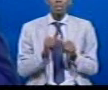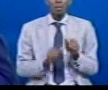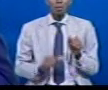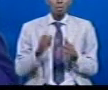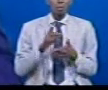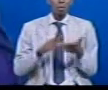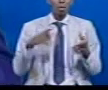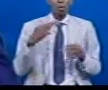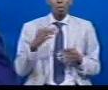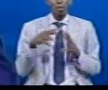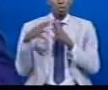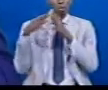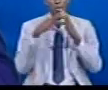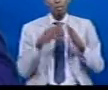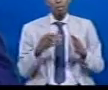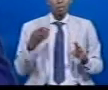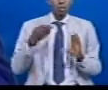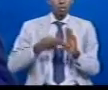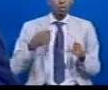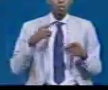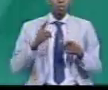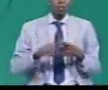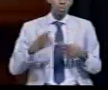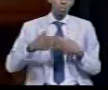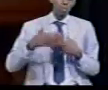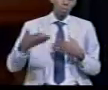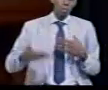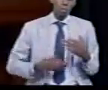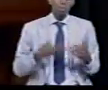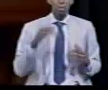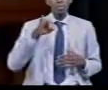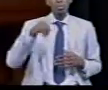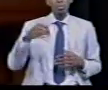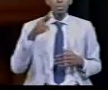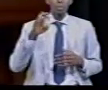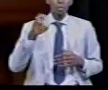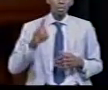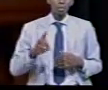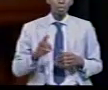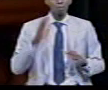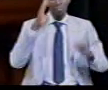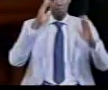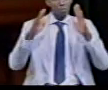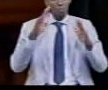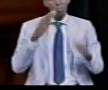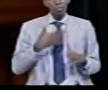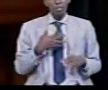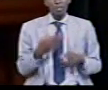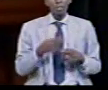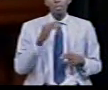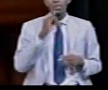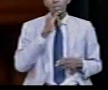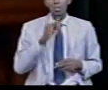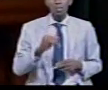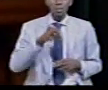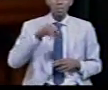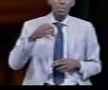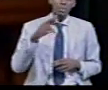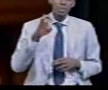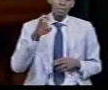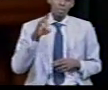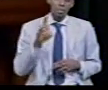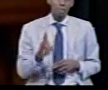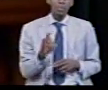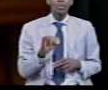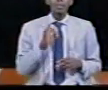me to welcome Jared Anderson. Hello, everybody. My name is Jared Anderson. It's so good to be with you.